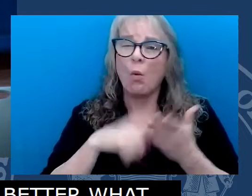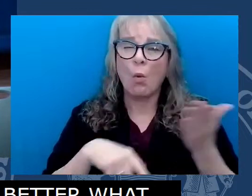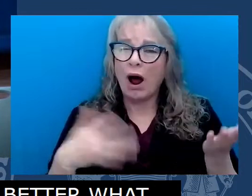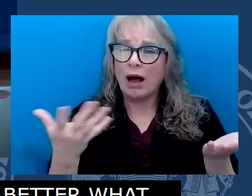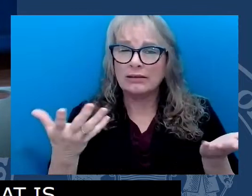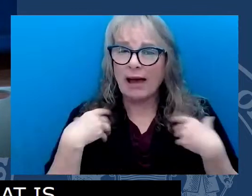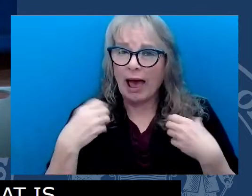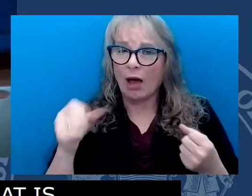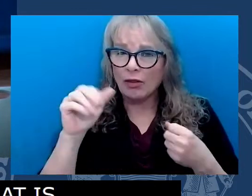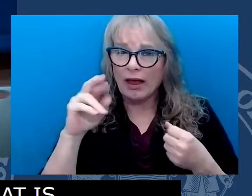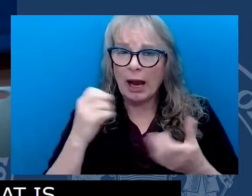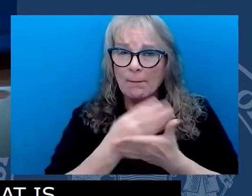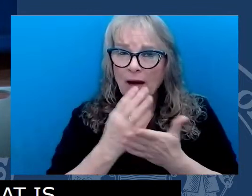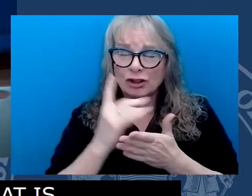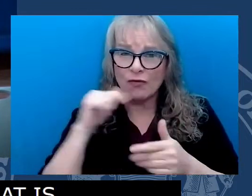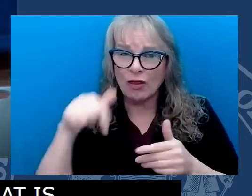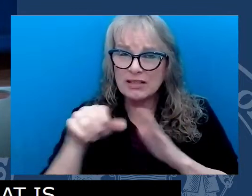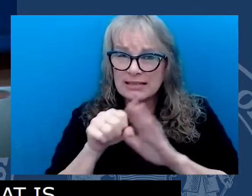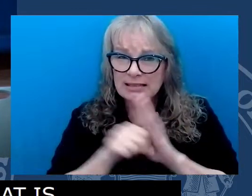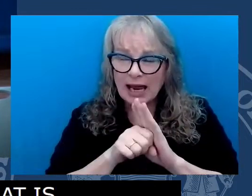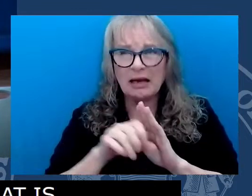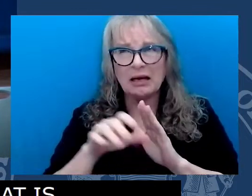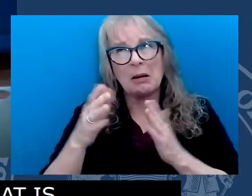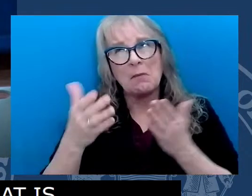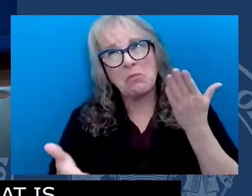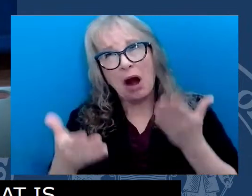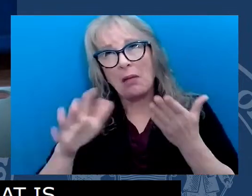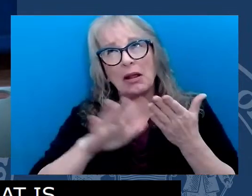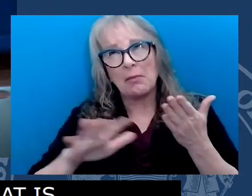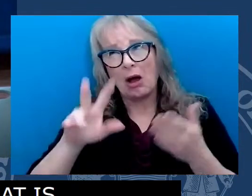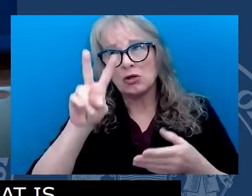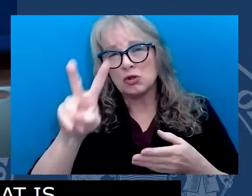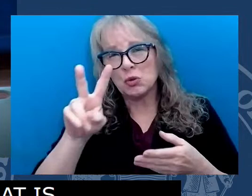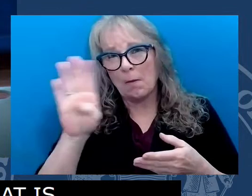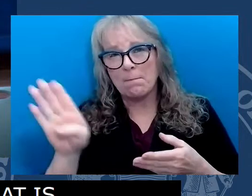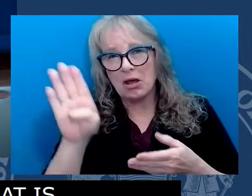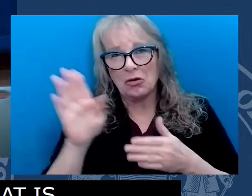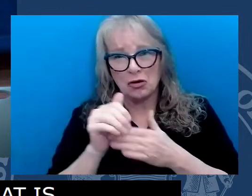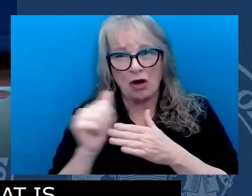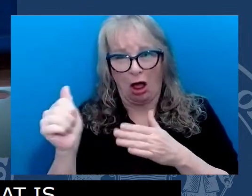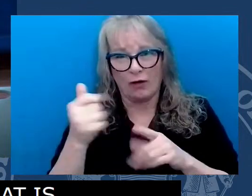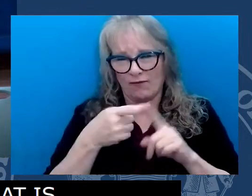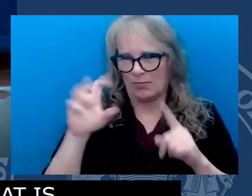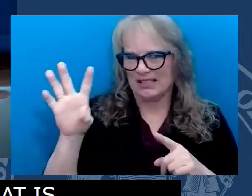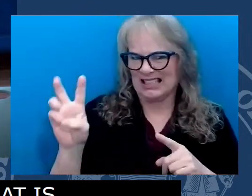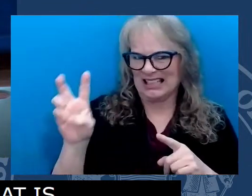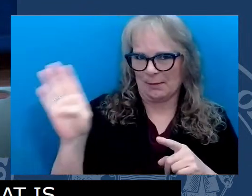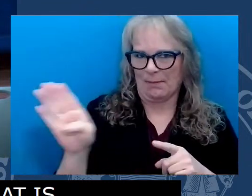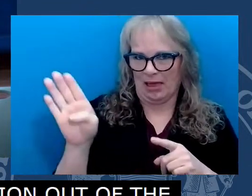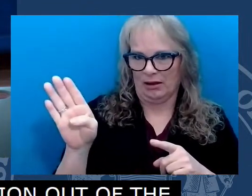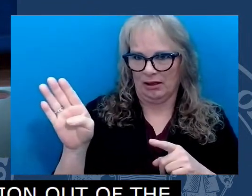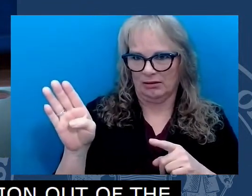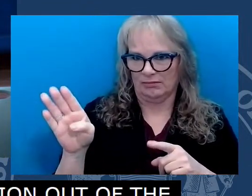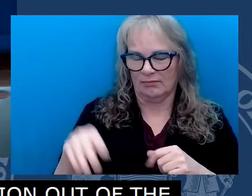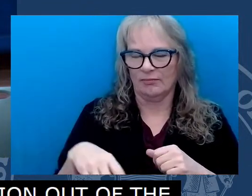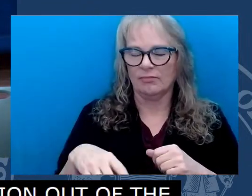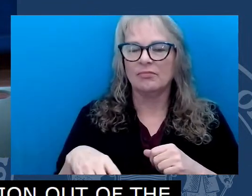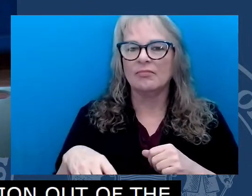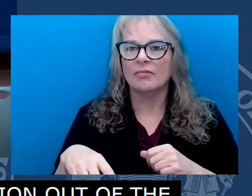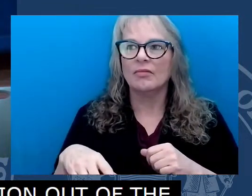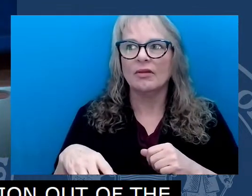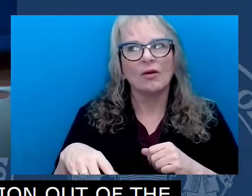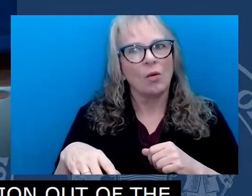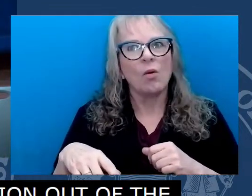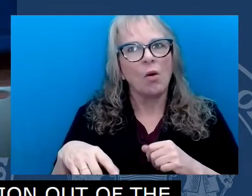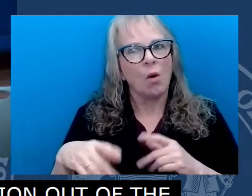It's probably $2 billion out of the 6. Does anybody, Rick, do you have that? It's certainly north of $1.5